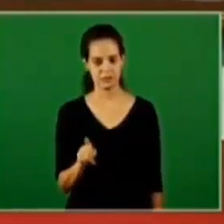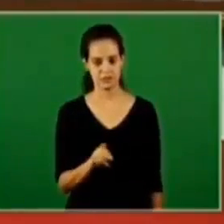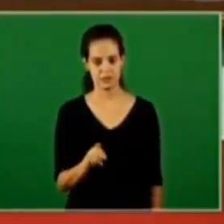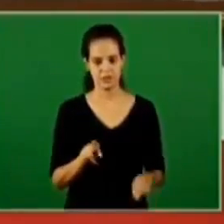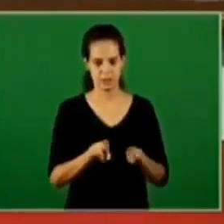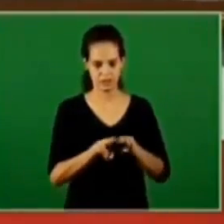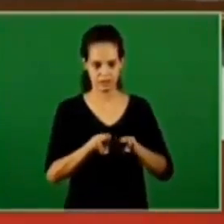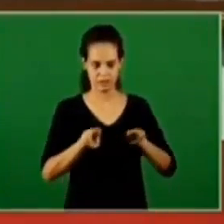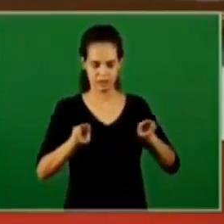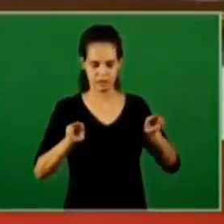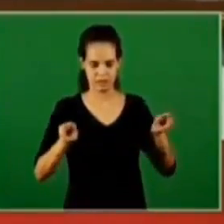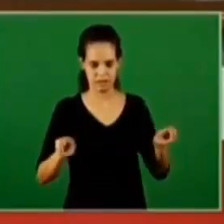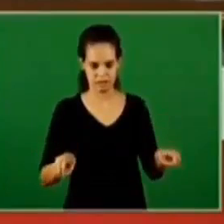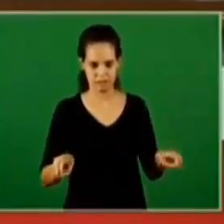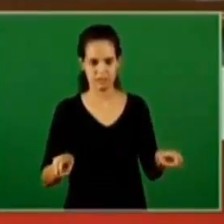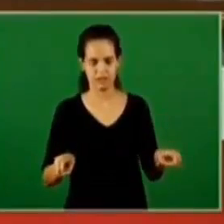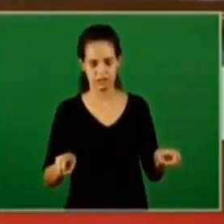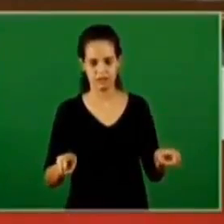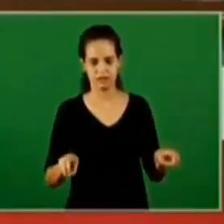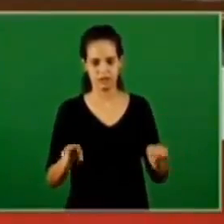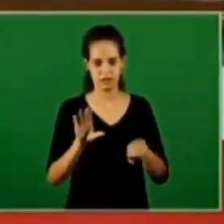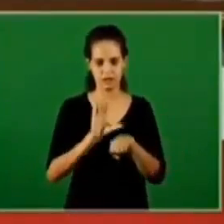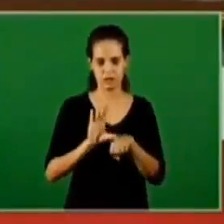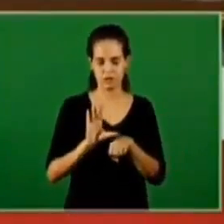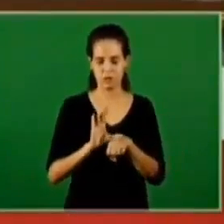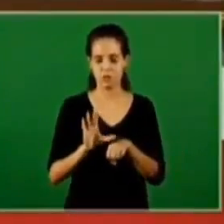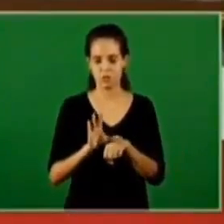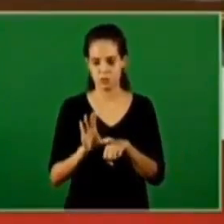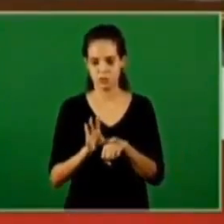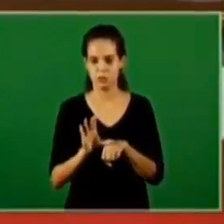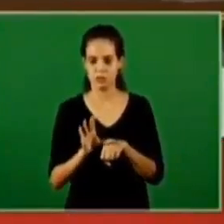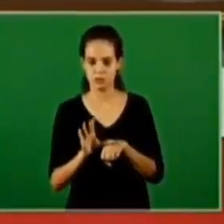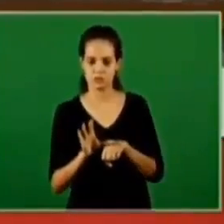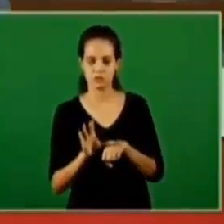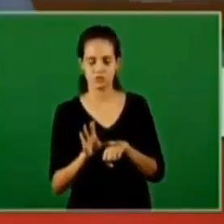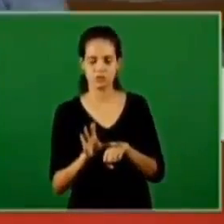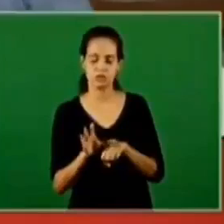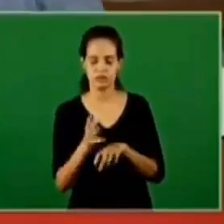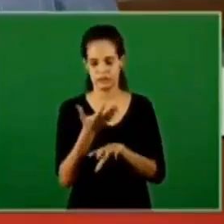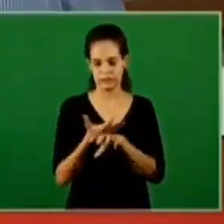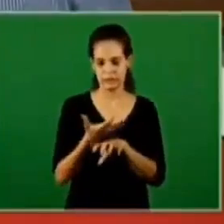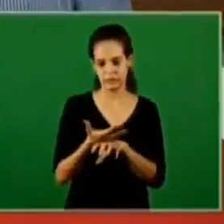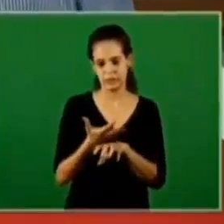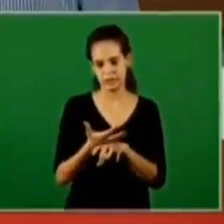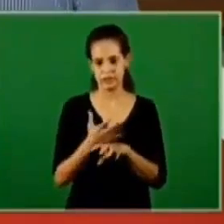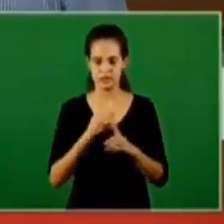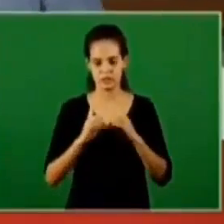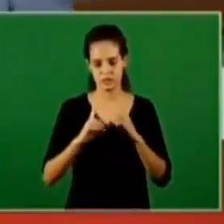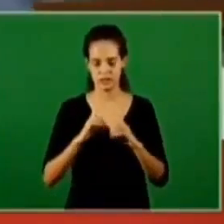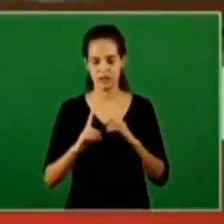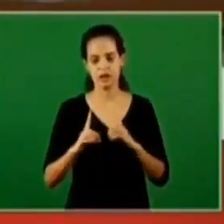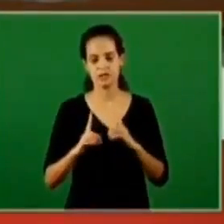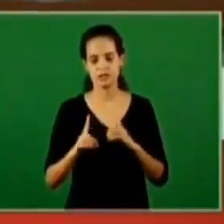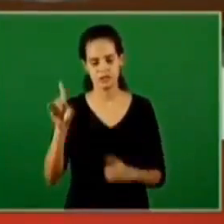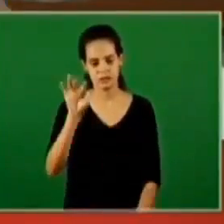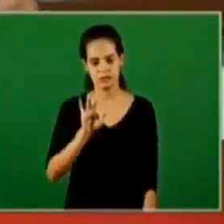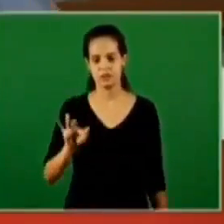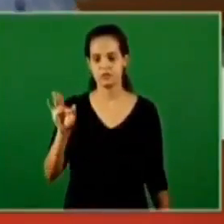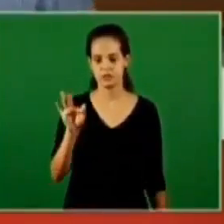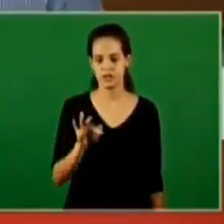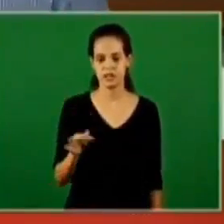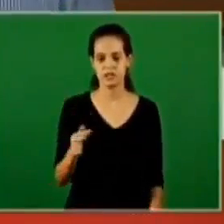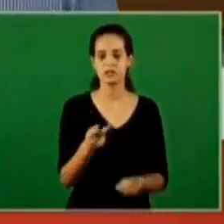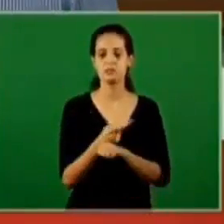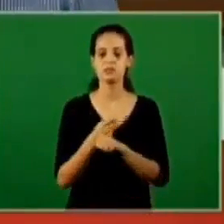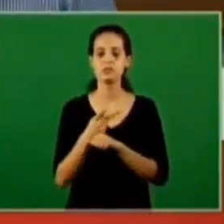that was taking a test in order to teach in college. And the husband came to me and